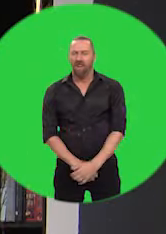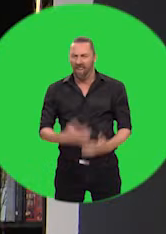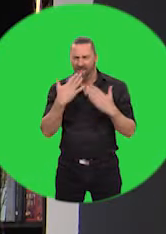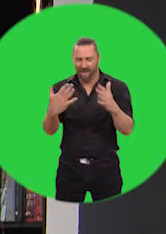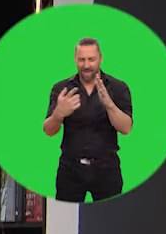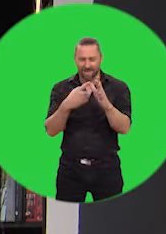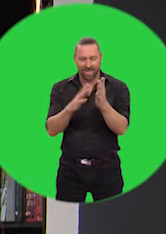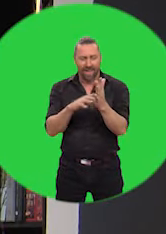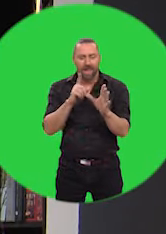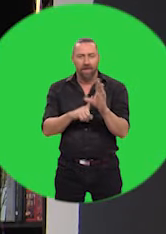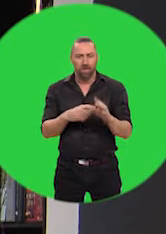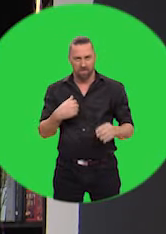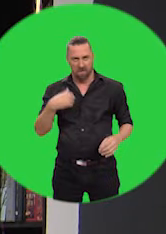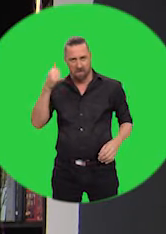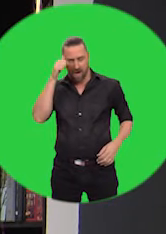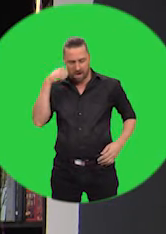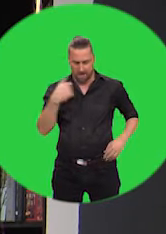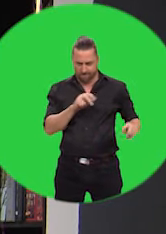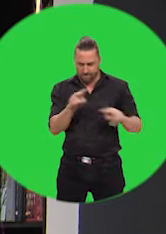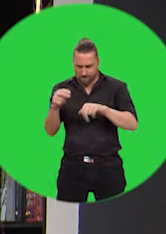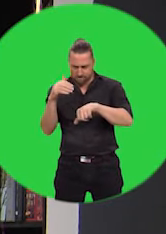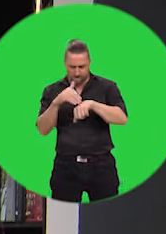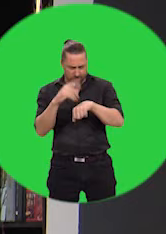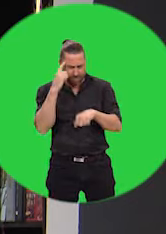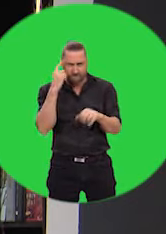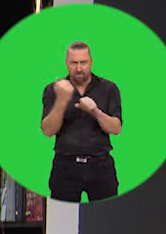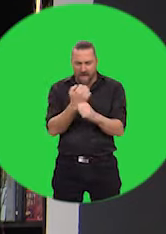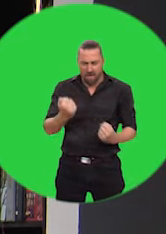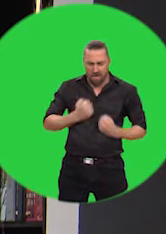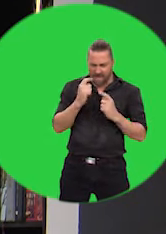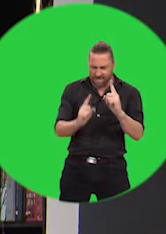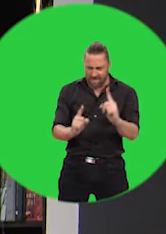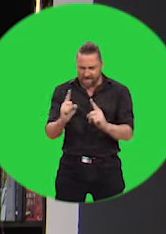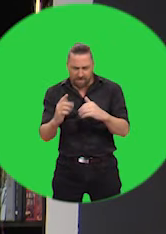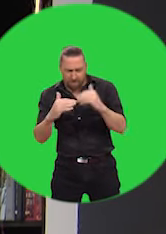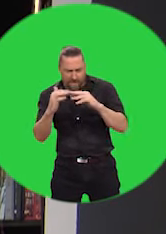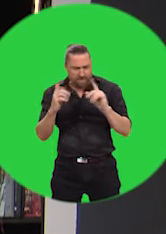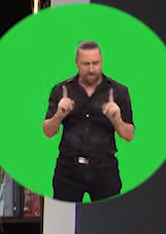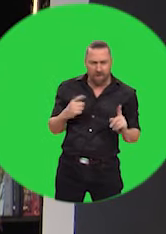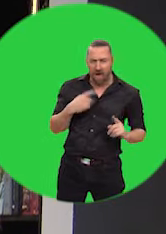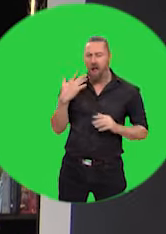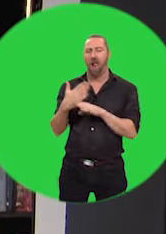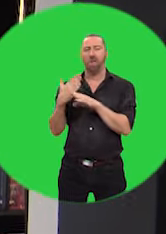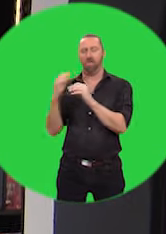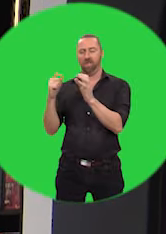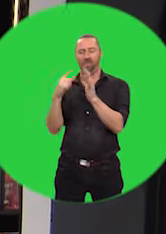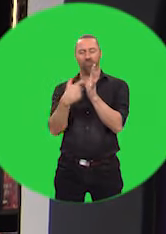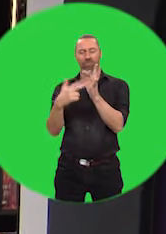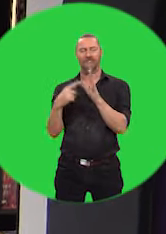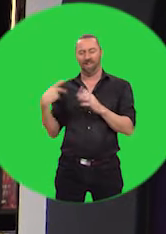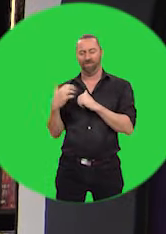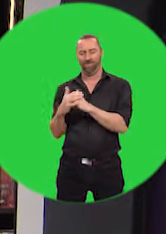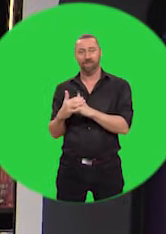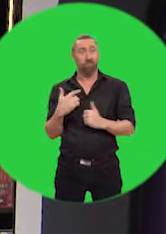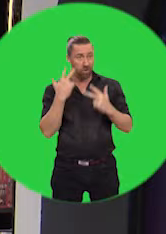Thanks, Amy. I know when I'm faced with a problem like, how could I make a building of my very own? I like to work with my friend Brianna. I can show you